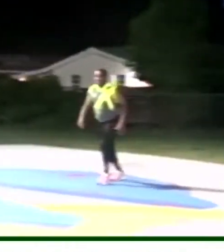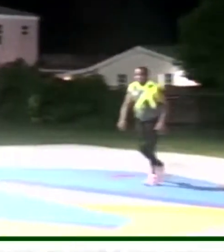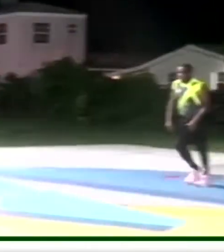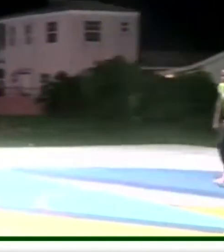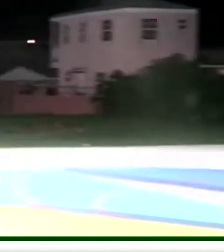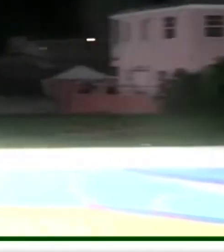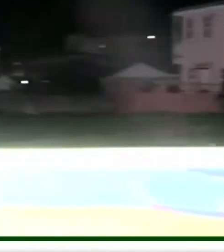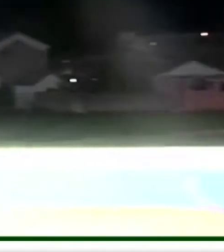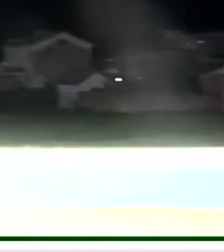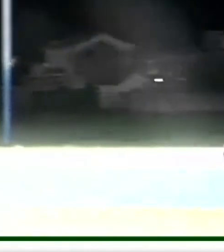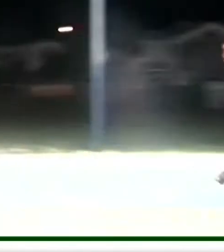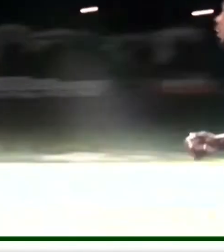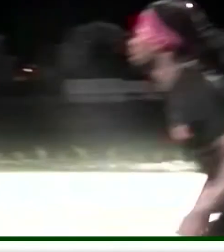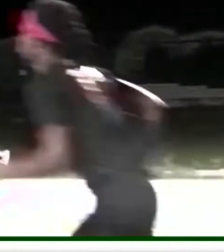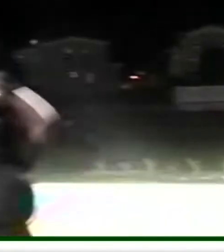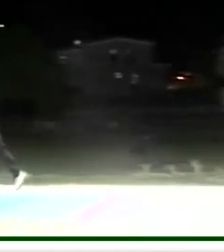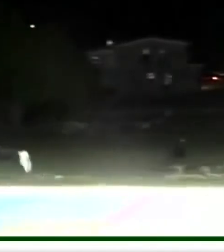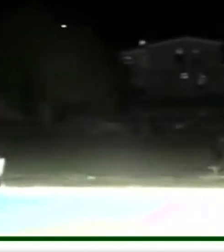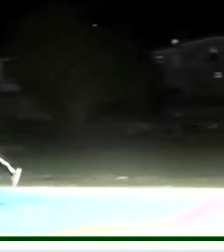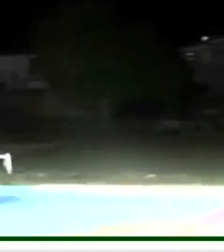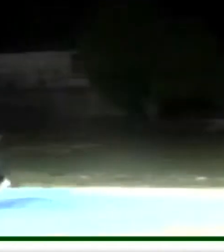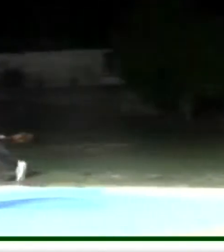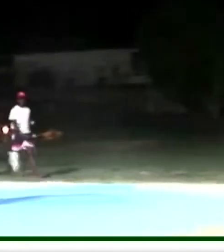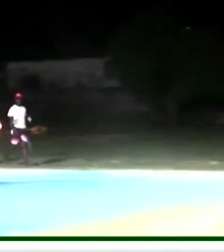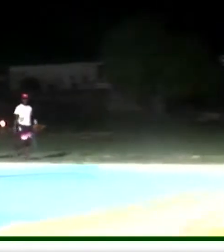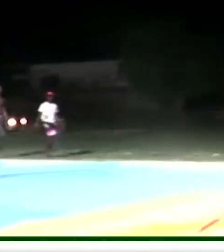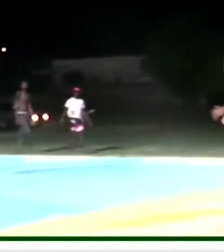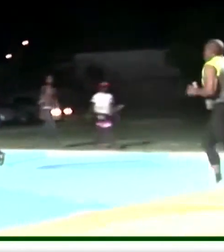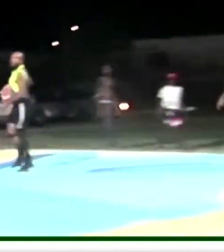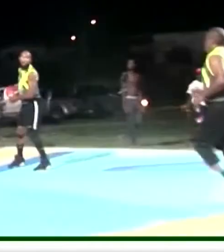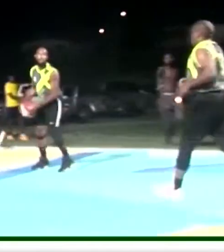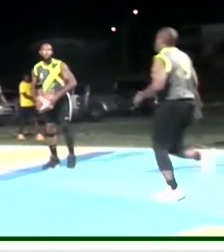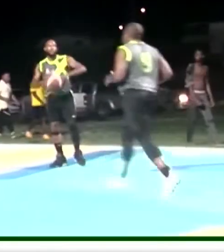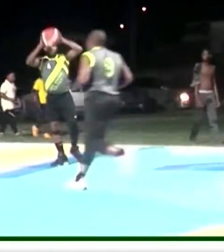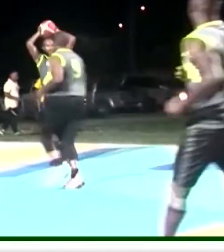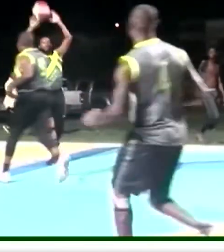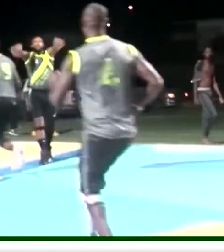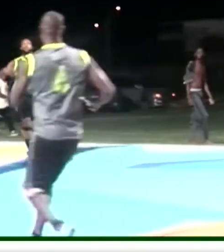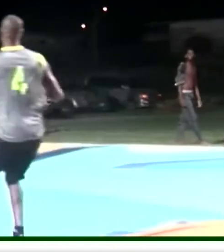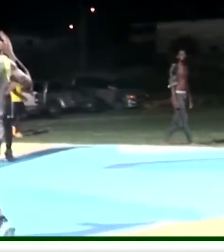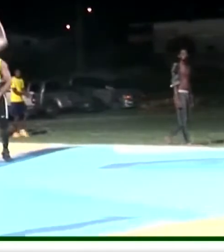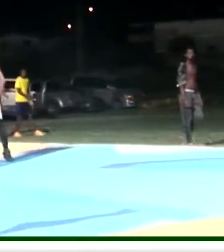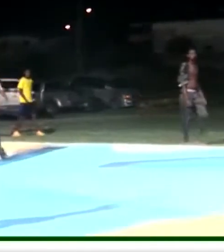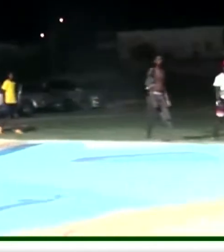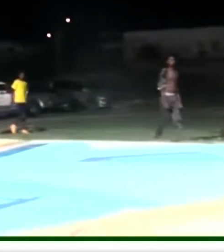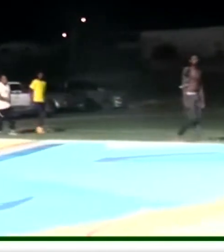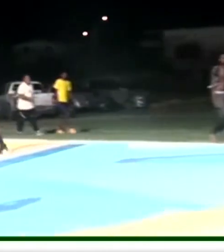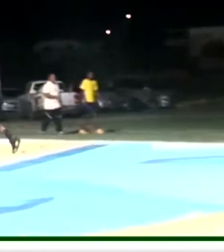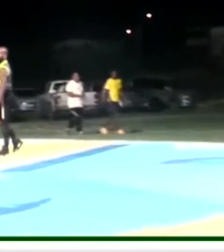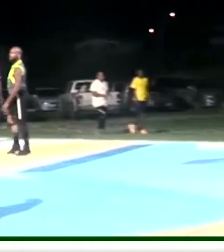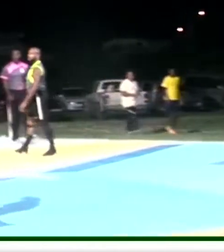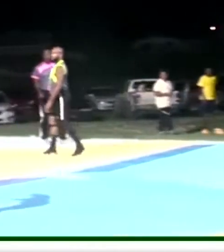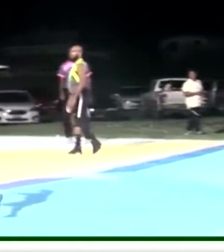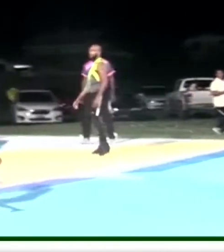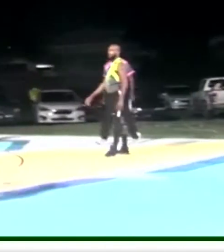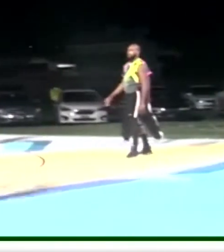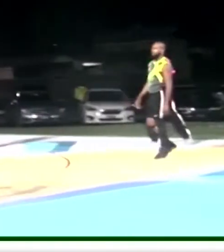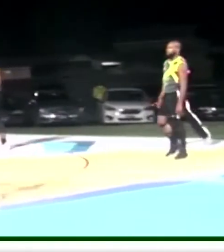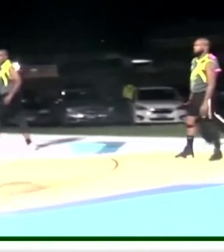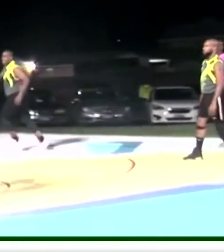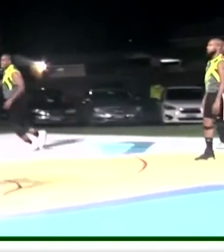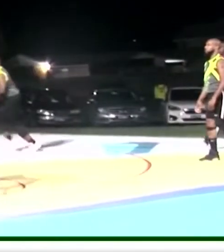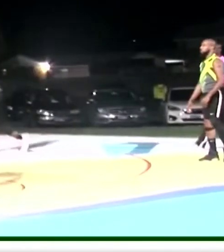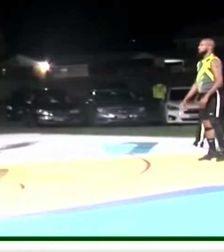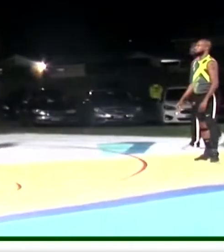Husband St. James, the venue. City United Celtics playing East Avenue Realtors, Young Bears in black. Opening sequence,